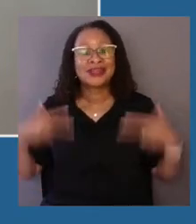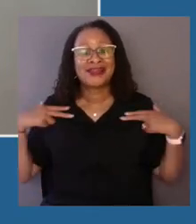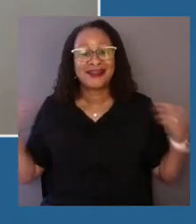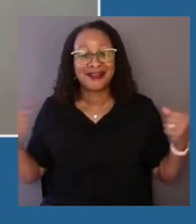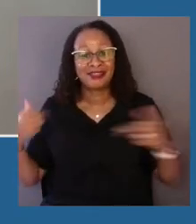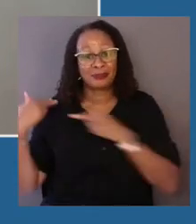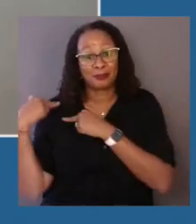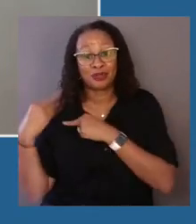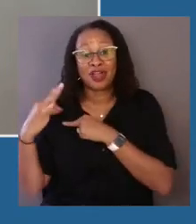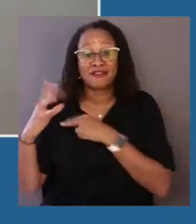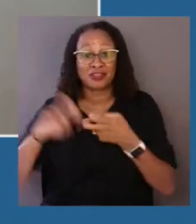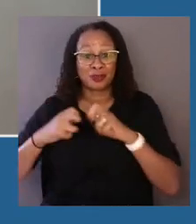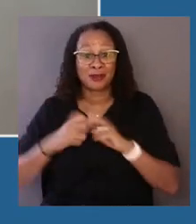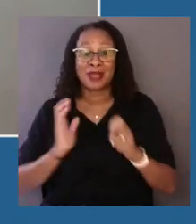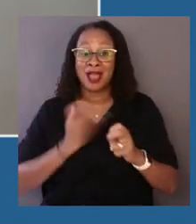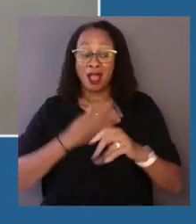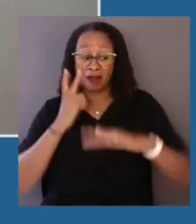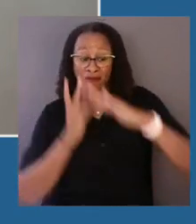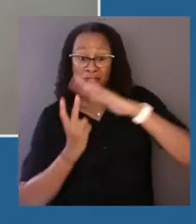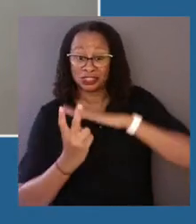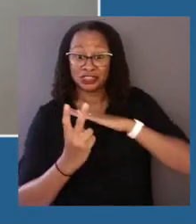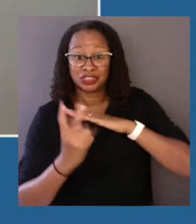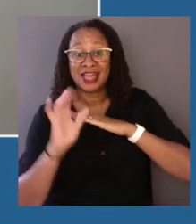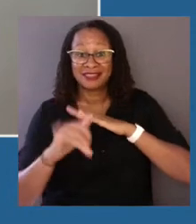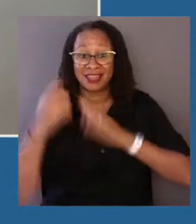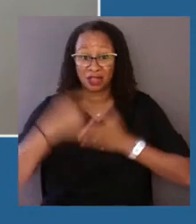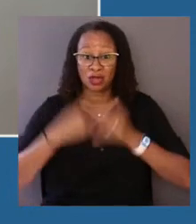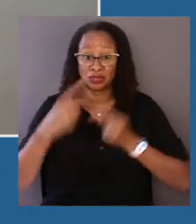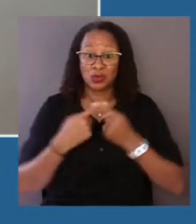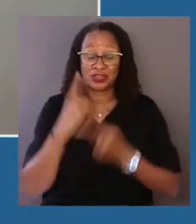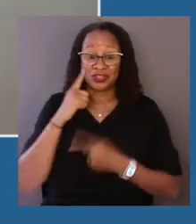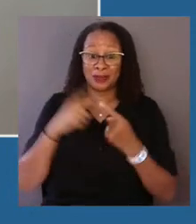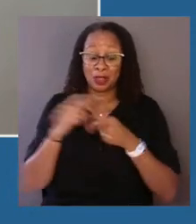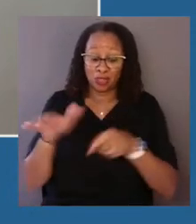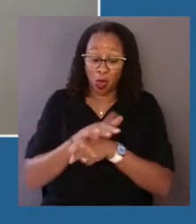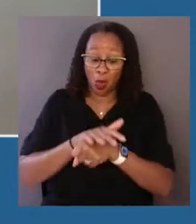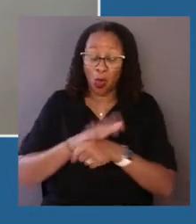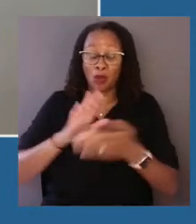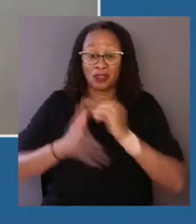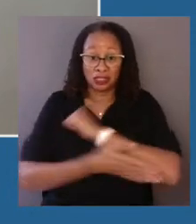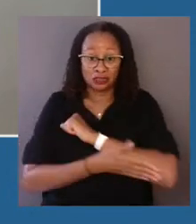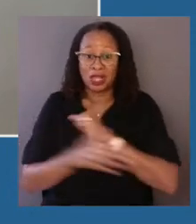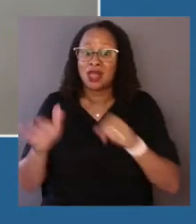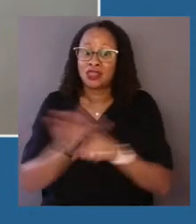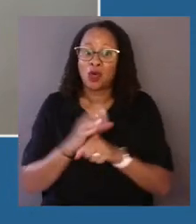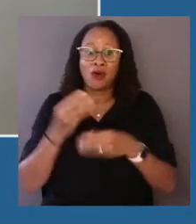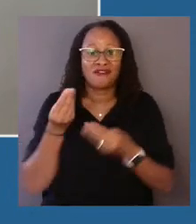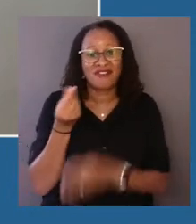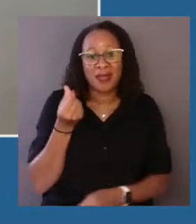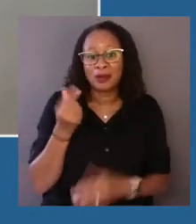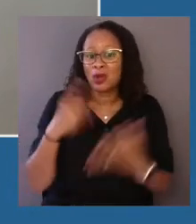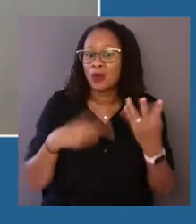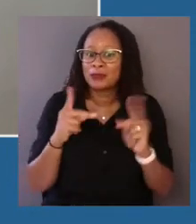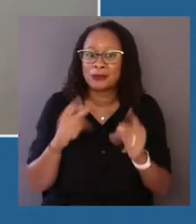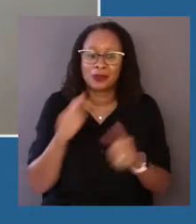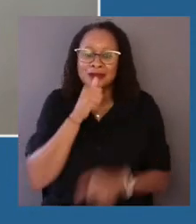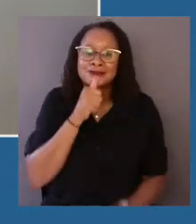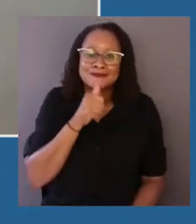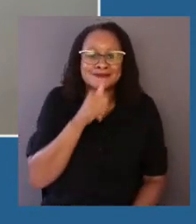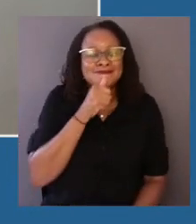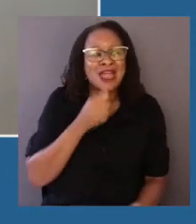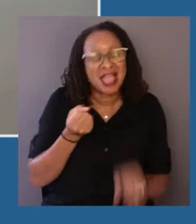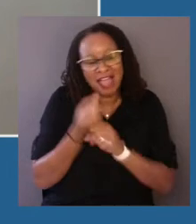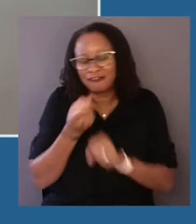forecasts indicate that these costs, when you think about the whole country, the whole fabric of what people are enduring year after year, summer after